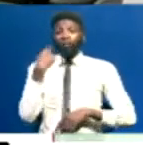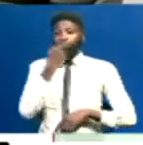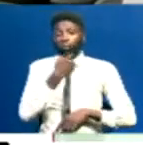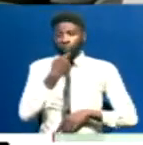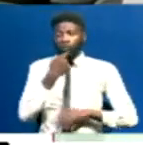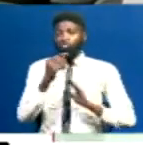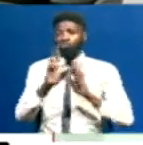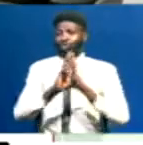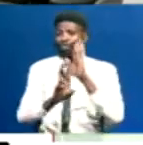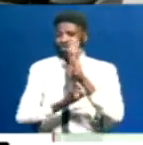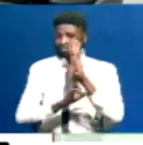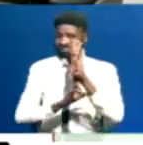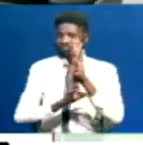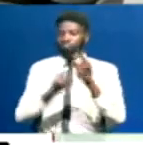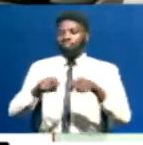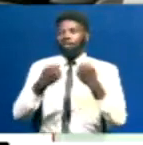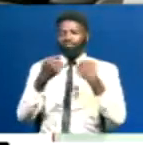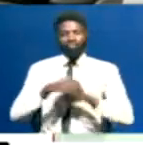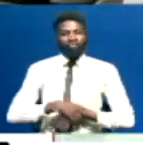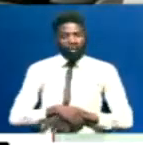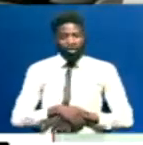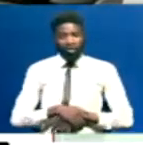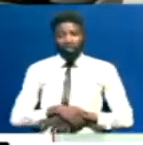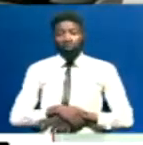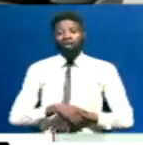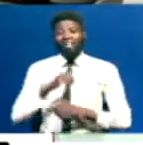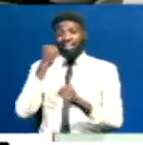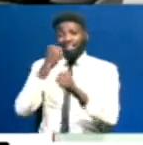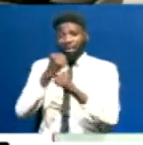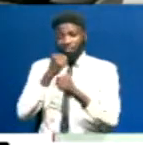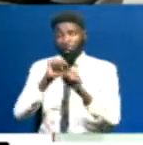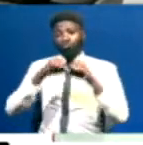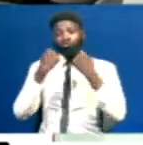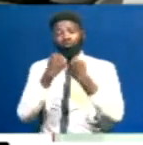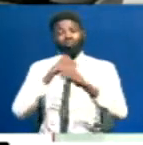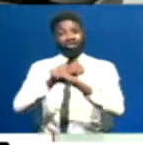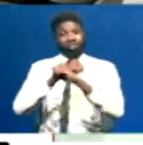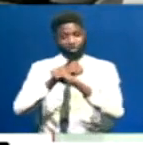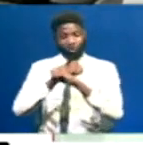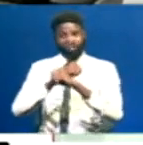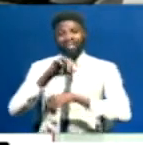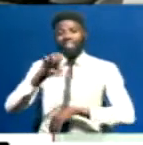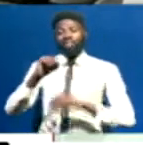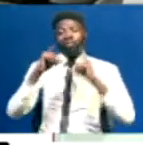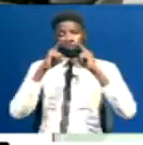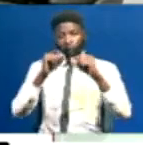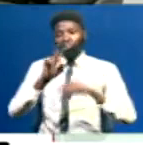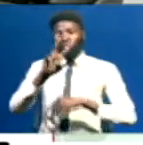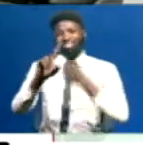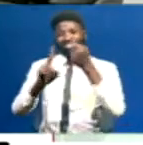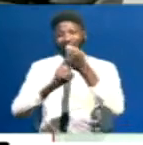workers. Labour and Social Protection Cabinet Secretary Florence Bore says already 26 private recruitment agencies have